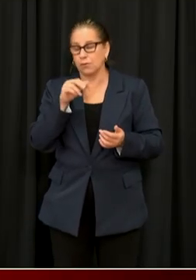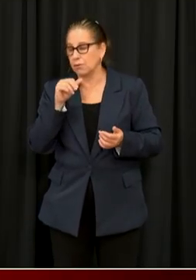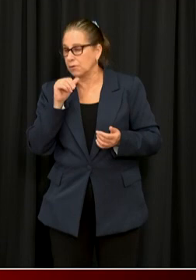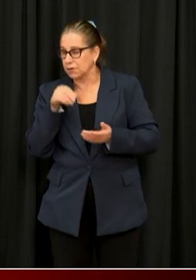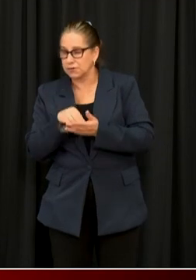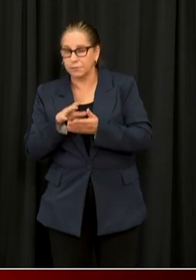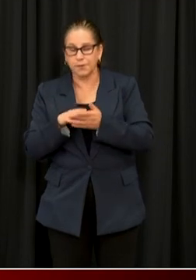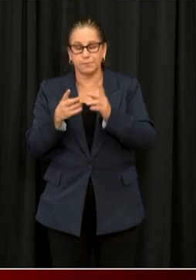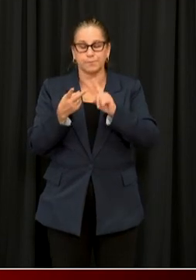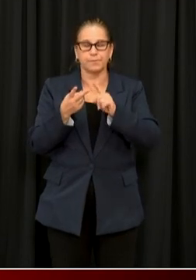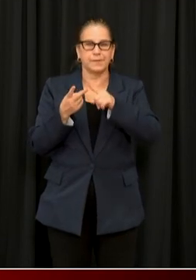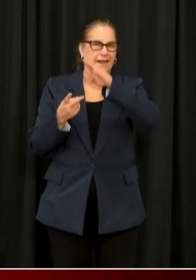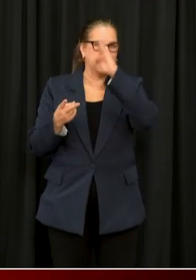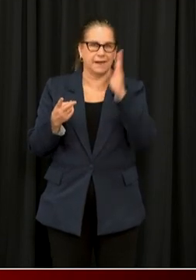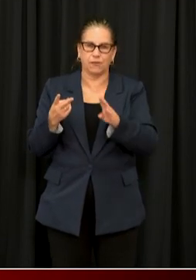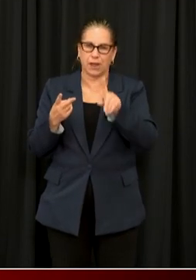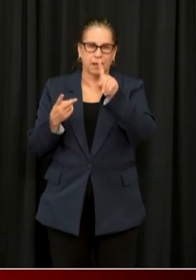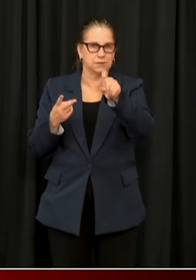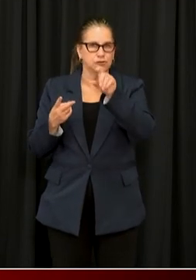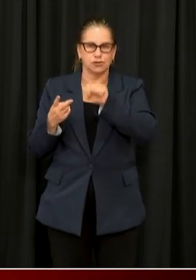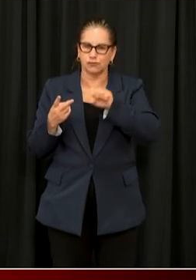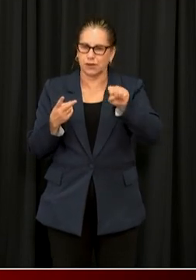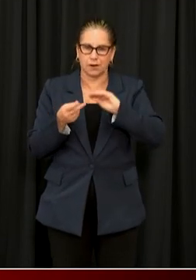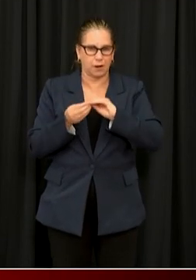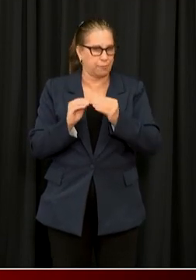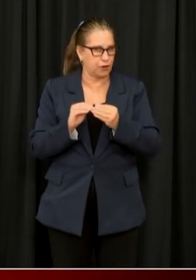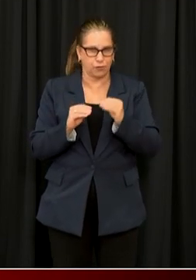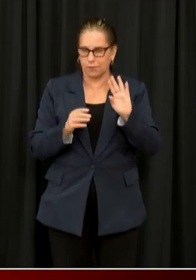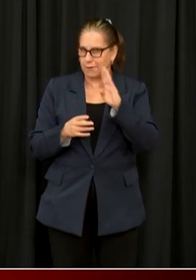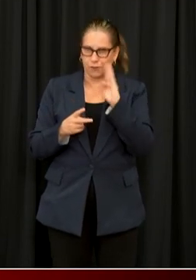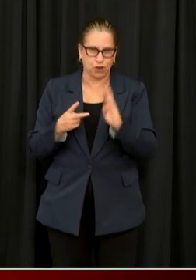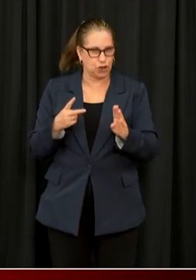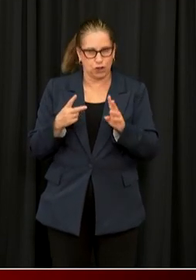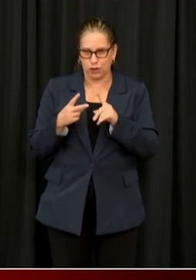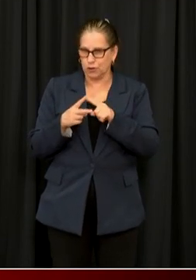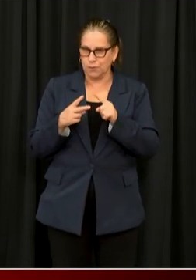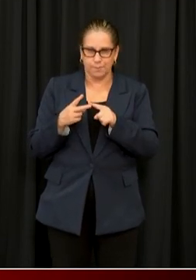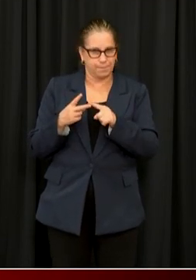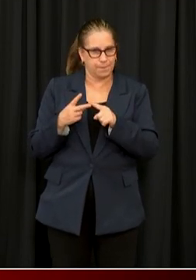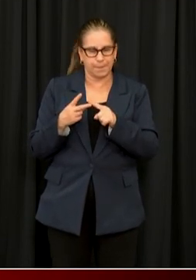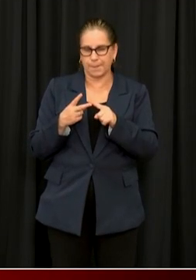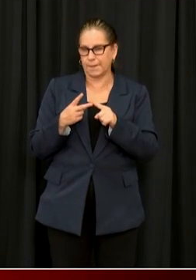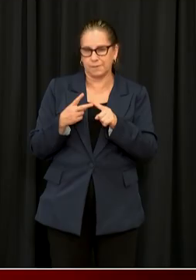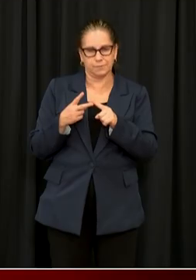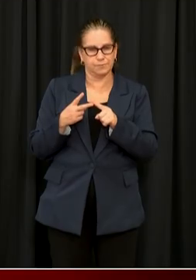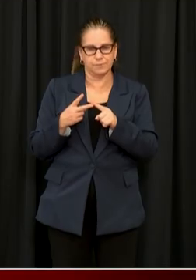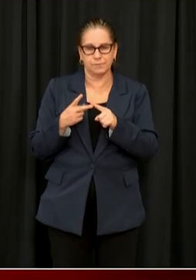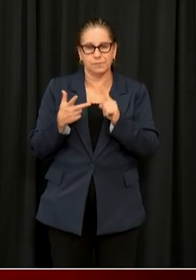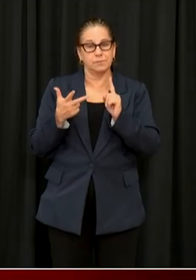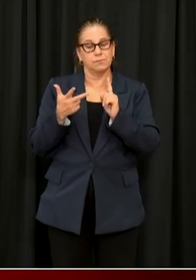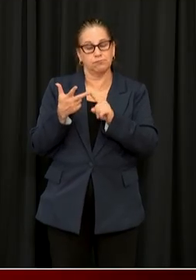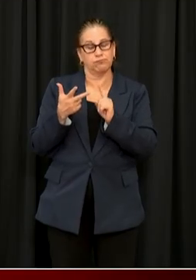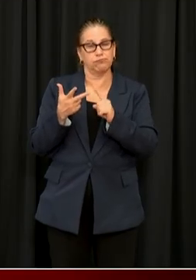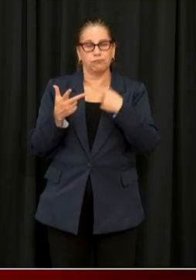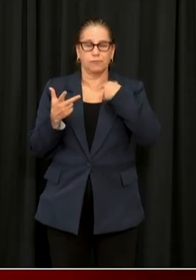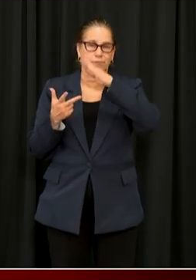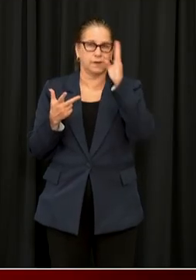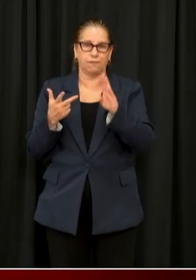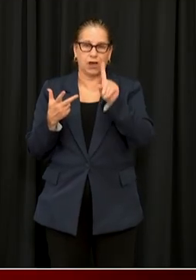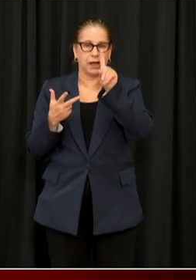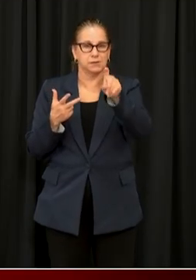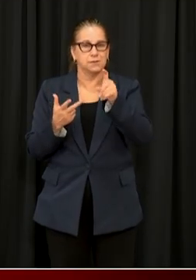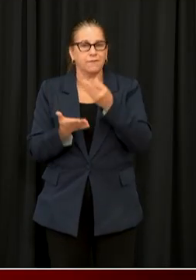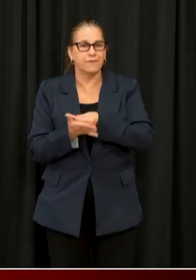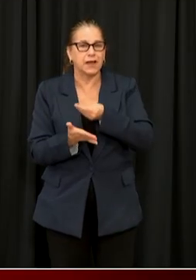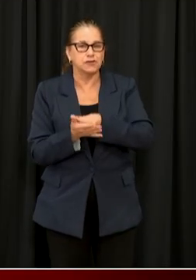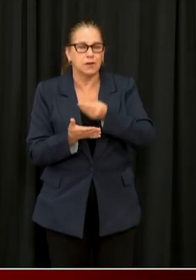our business. And we also are not going to ask you about your financial information, such as bank accounts or credit